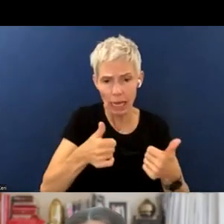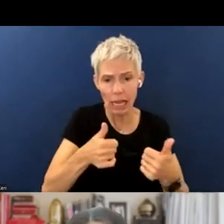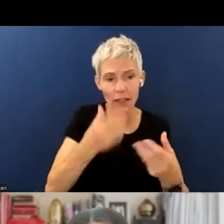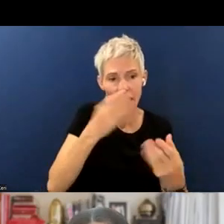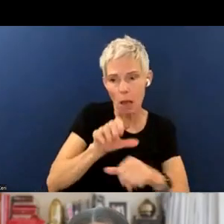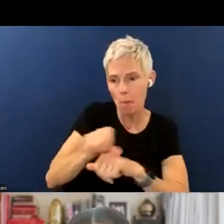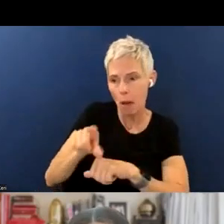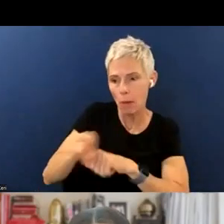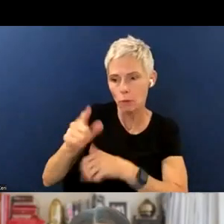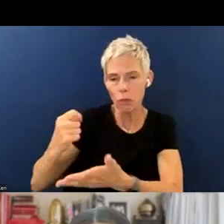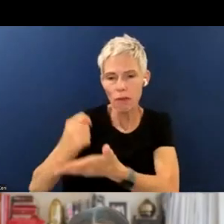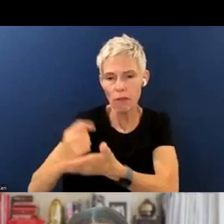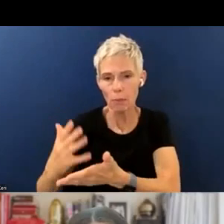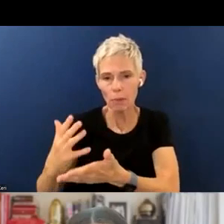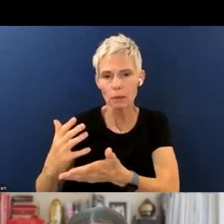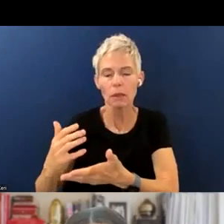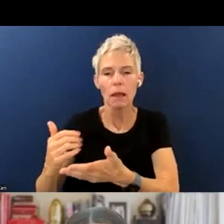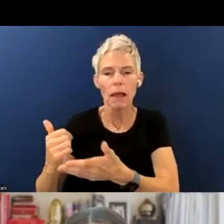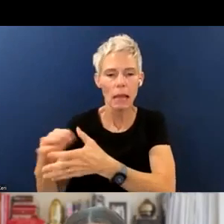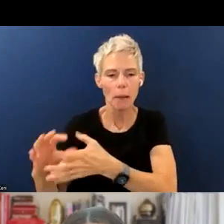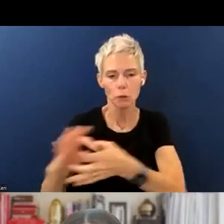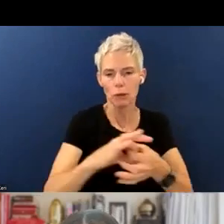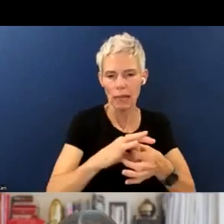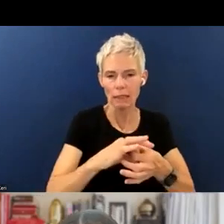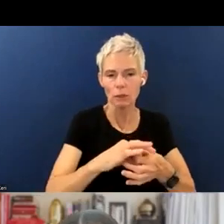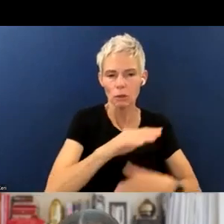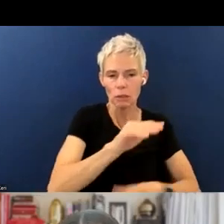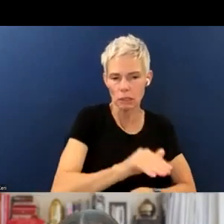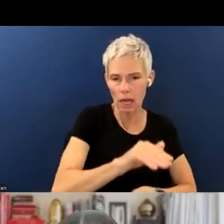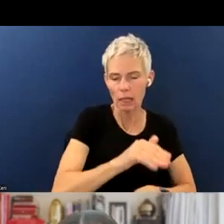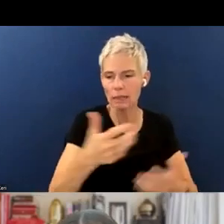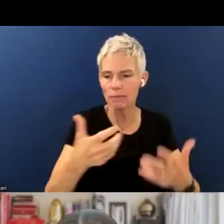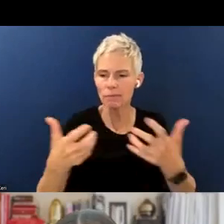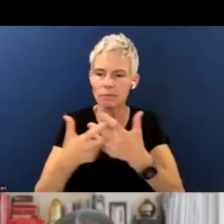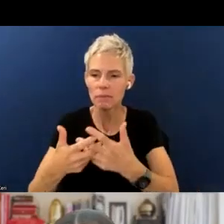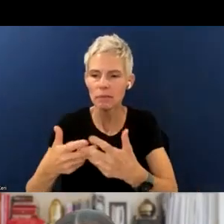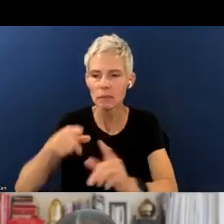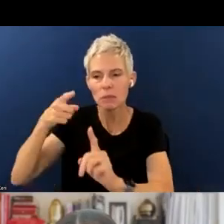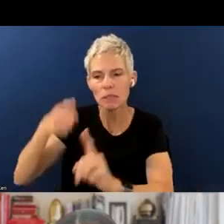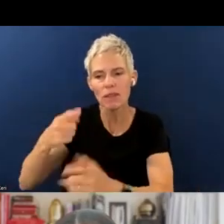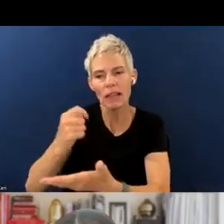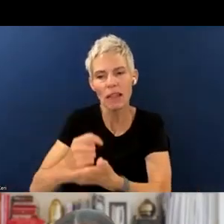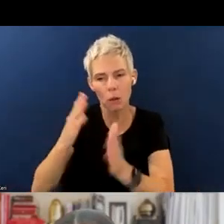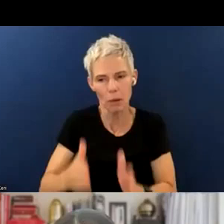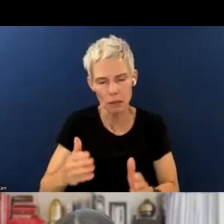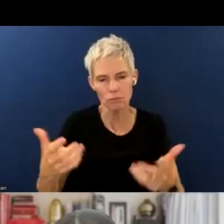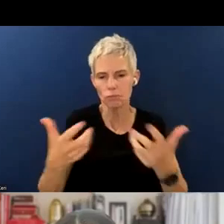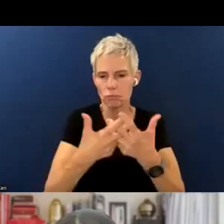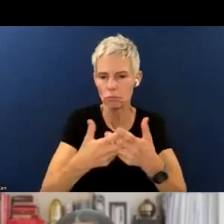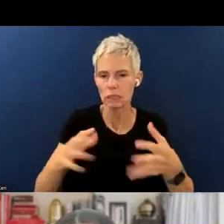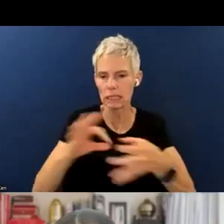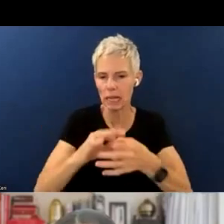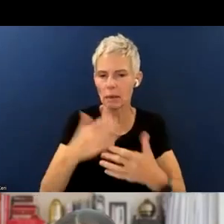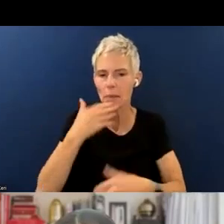to connect the child to the best fit therapist. Yeah, absolutely. So currently, we have done more than